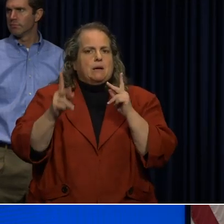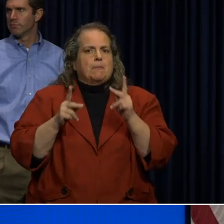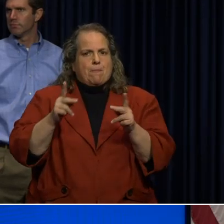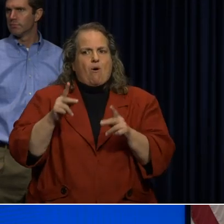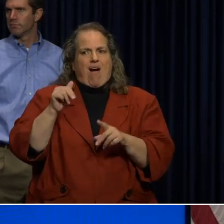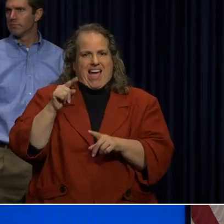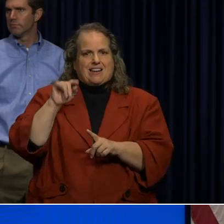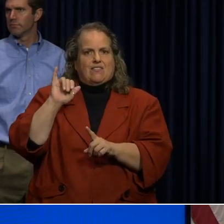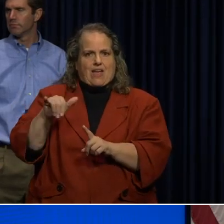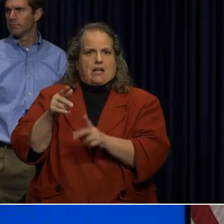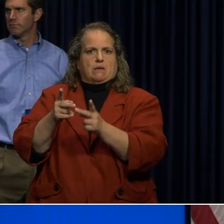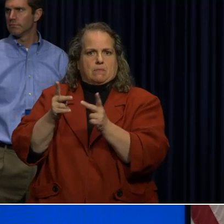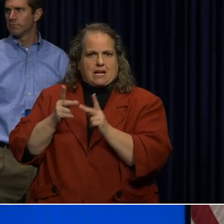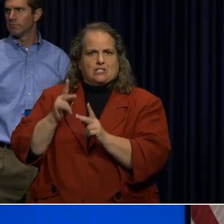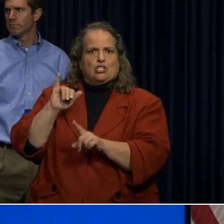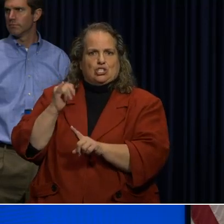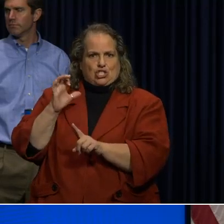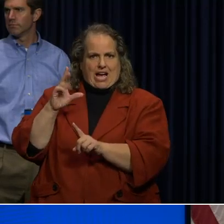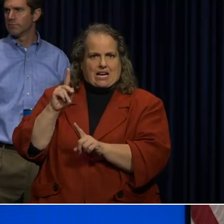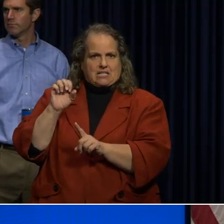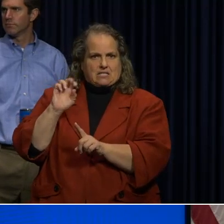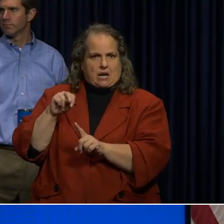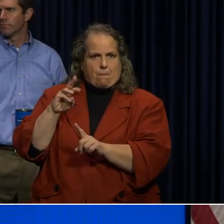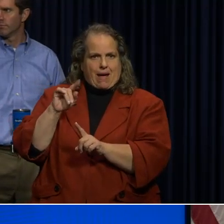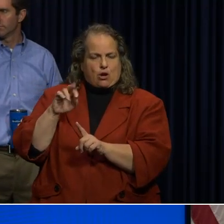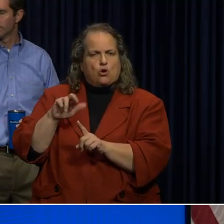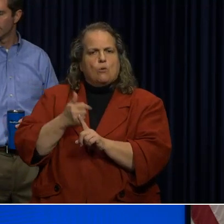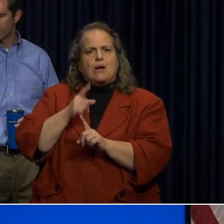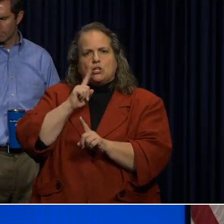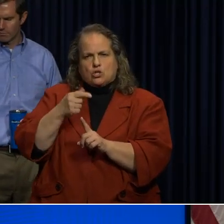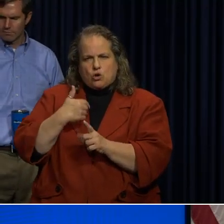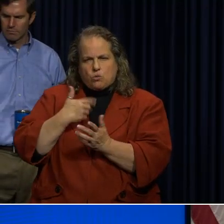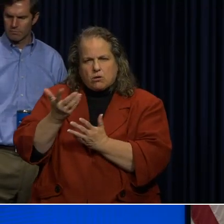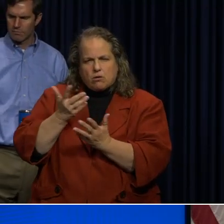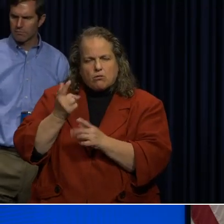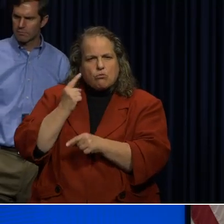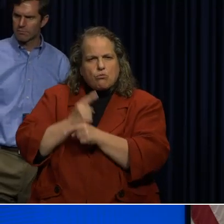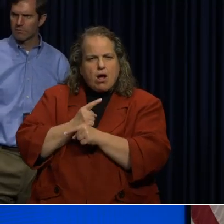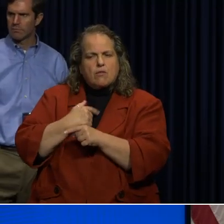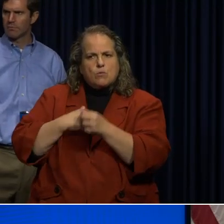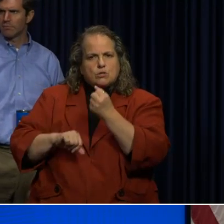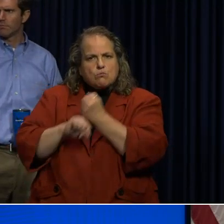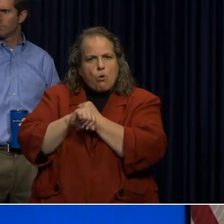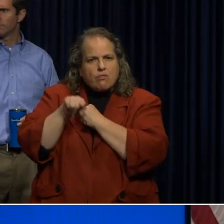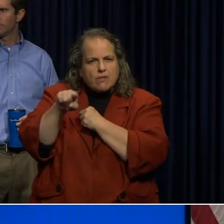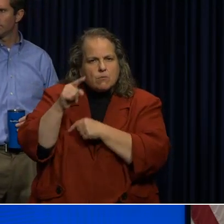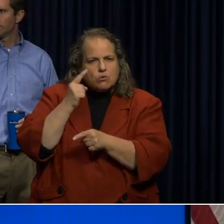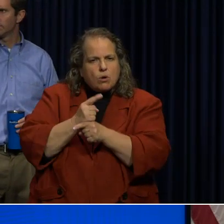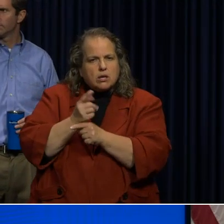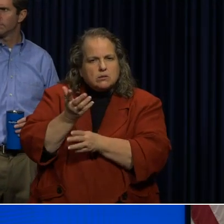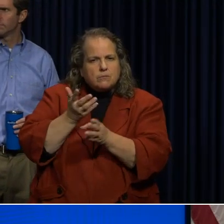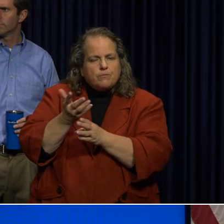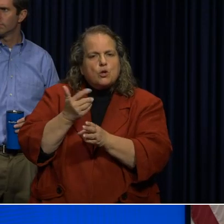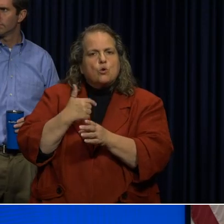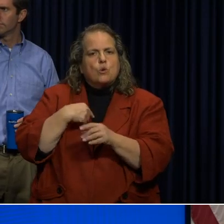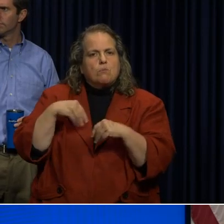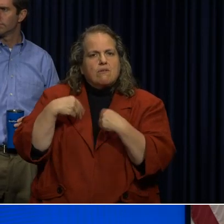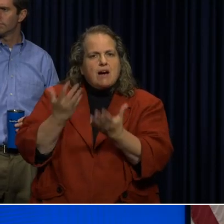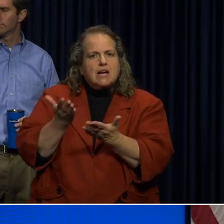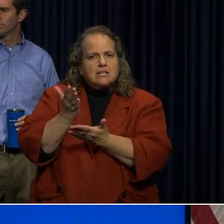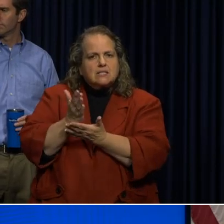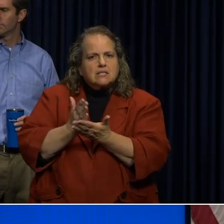make sure that we are cohorting correctly there, that we're supporting them there. We have provided